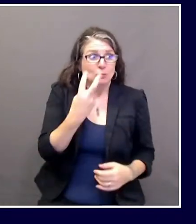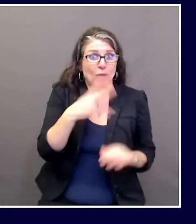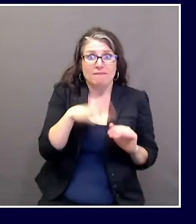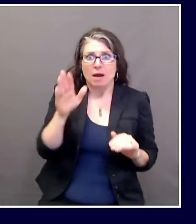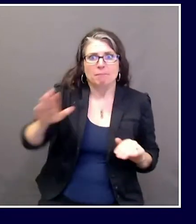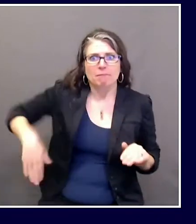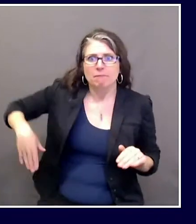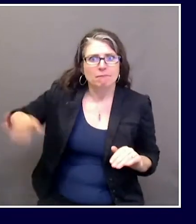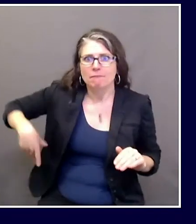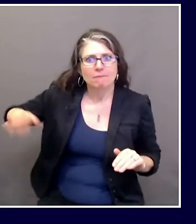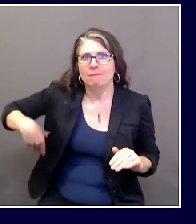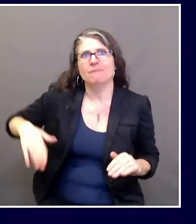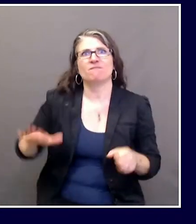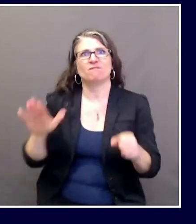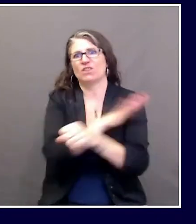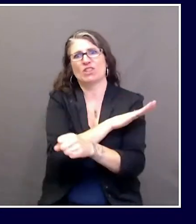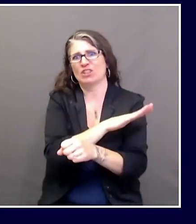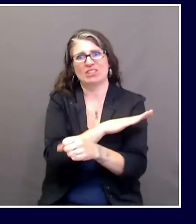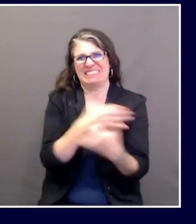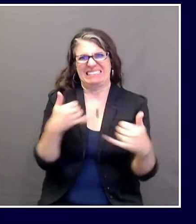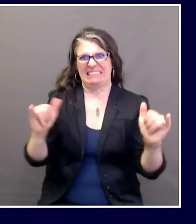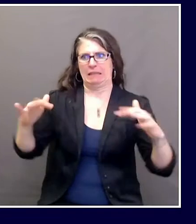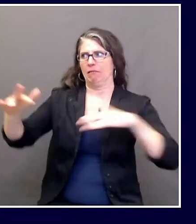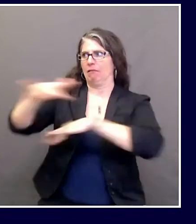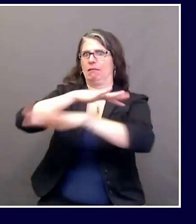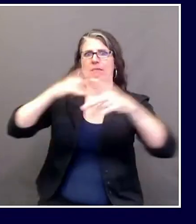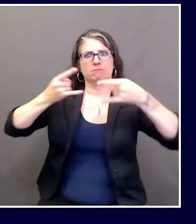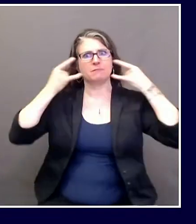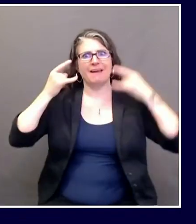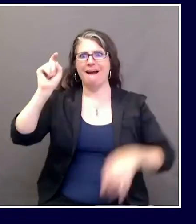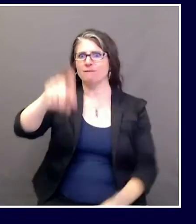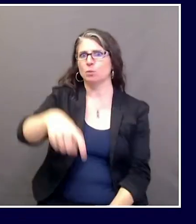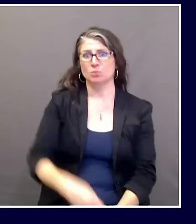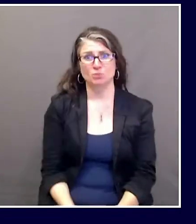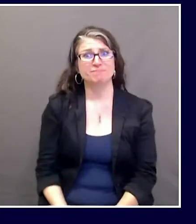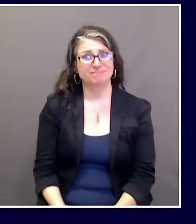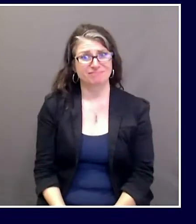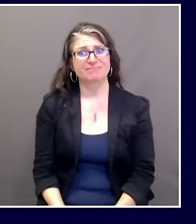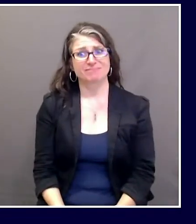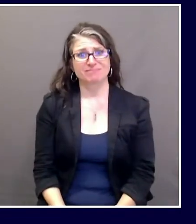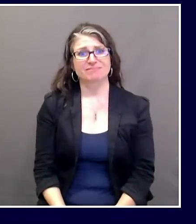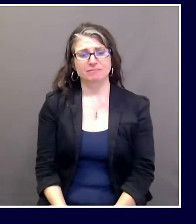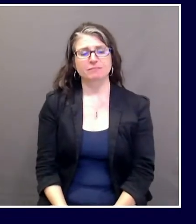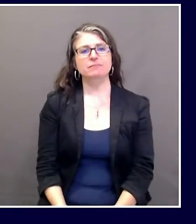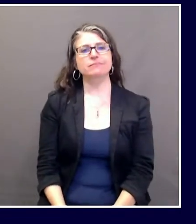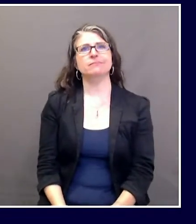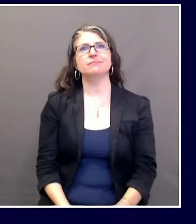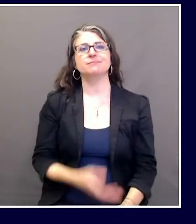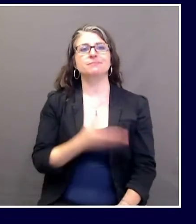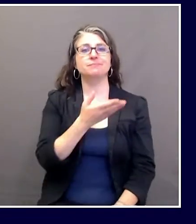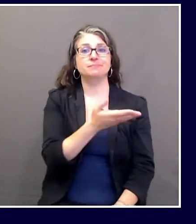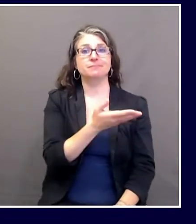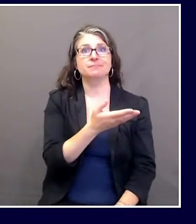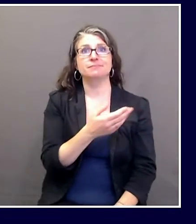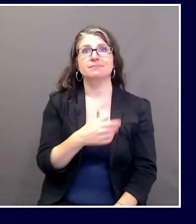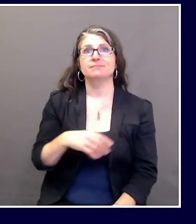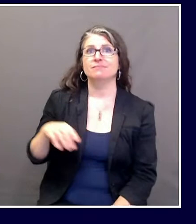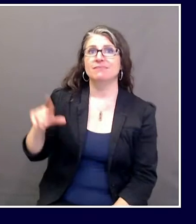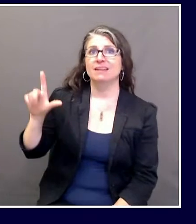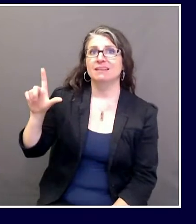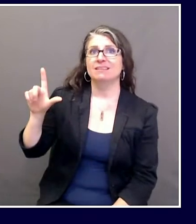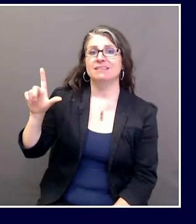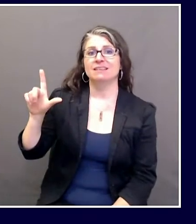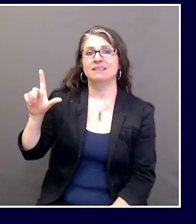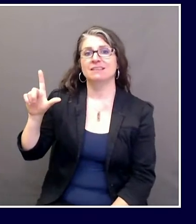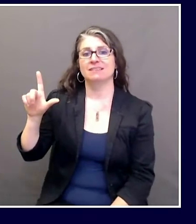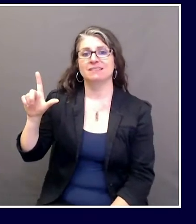vaccinated. Thank you both. Thanks, Eric. Over to Marissa from WGME. Hi, Dr.